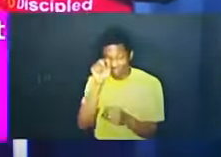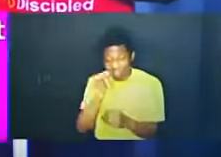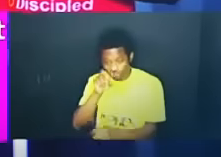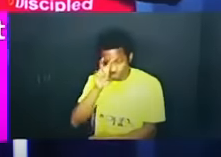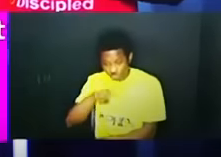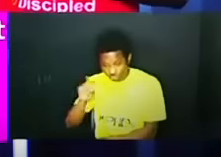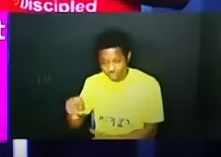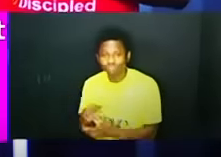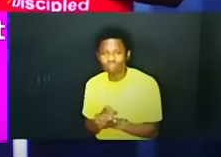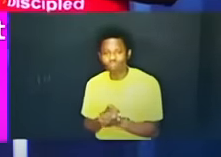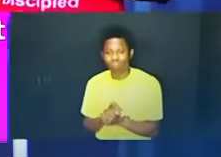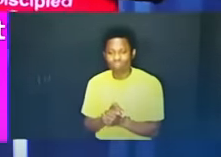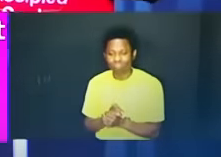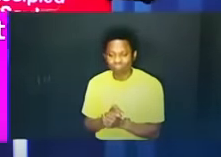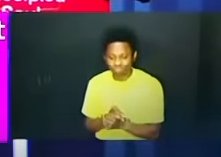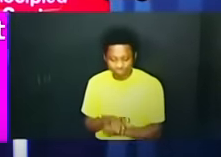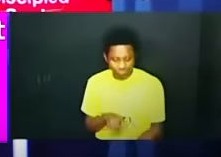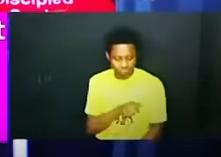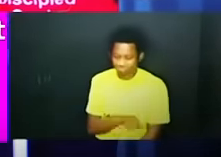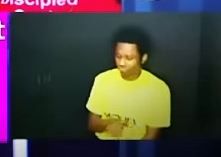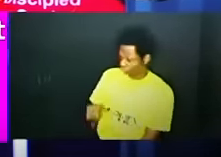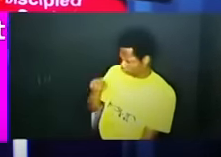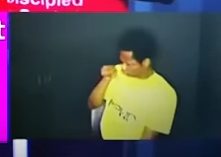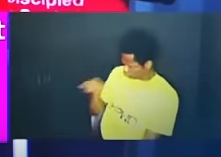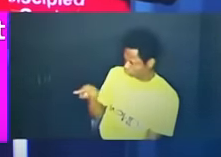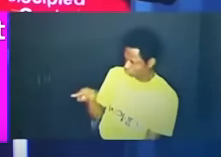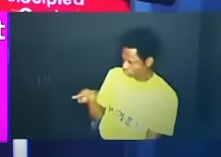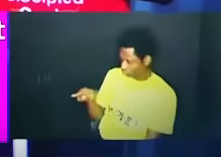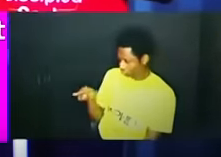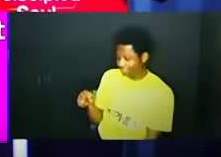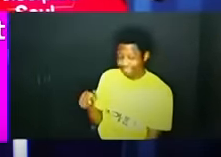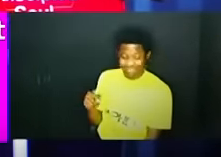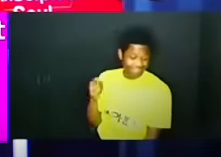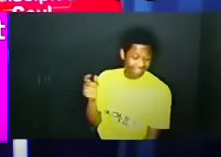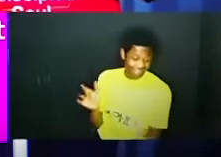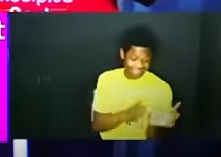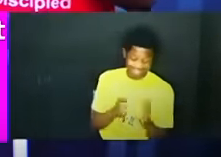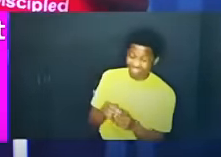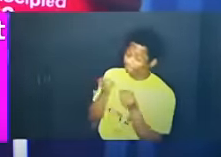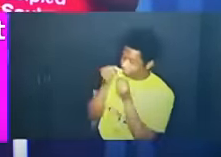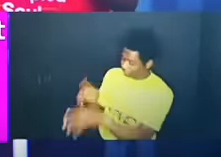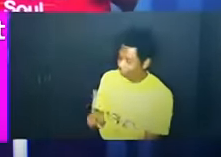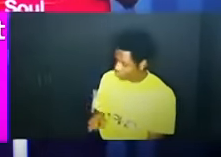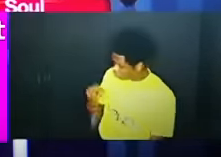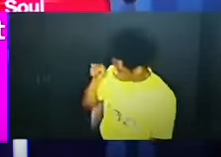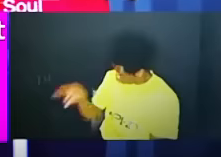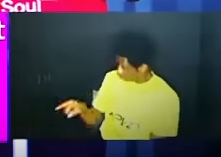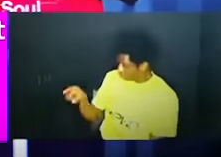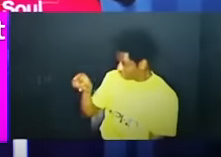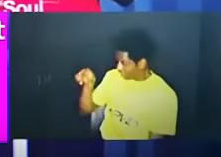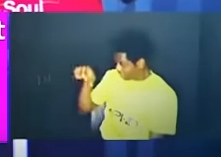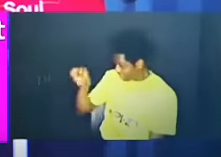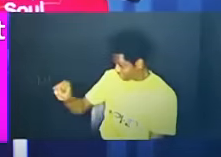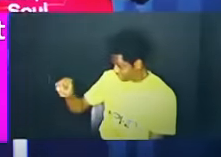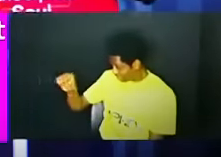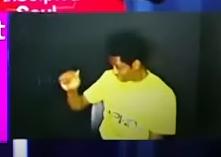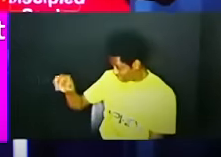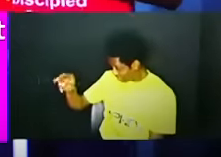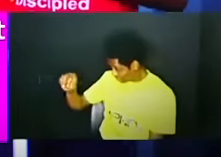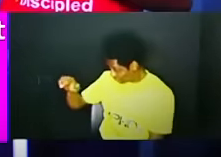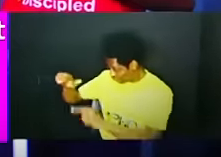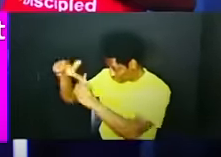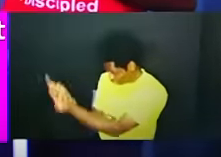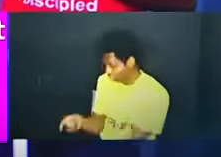You Samaritans. This is Jesus. Yes, you can say, Samaritans.